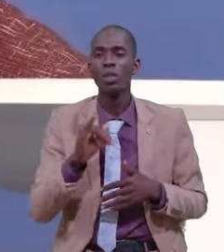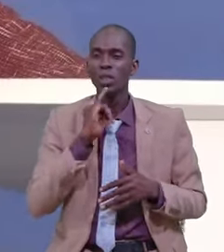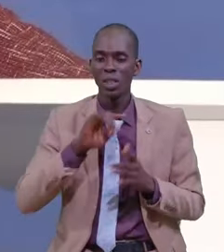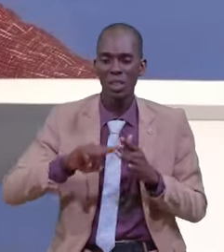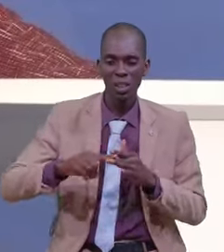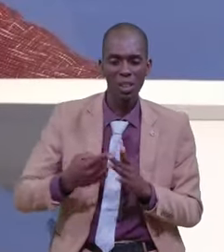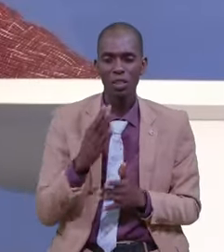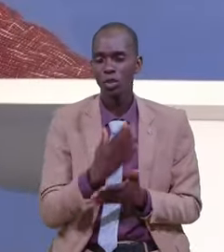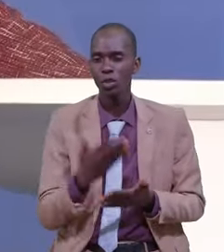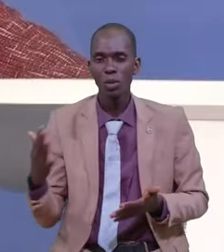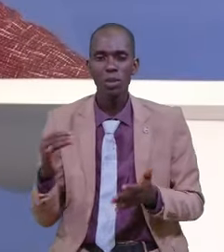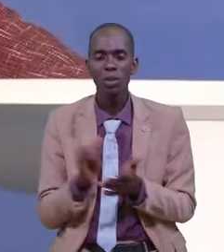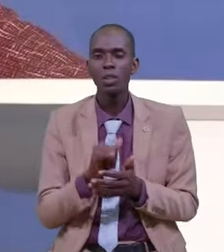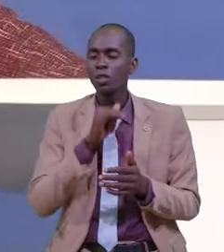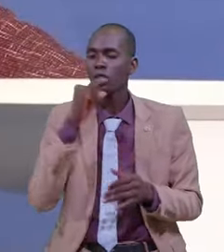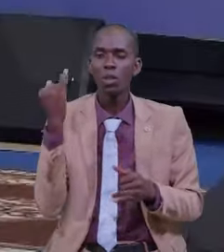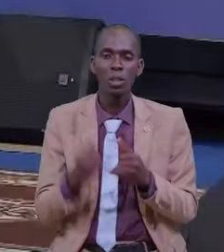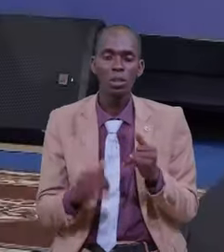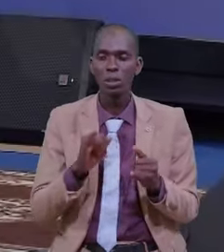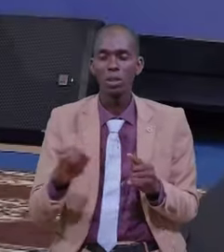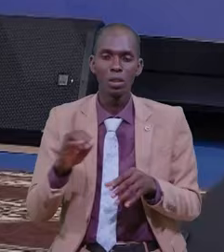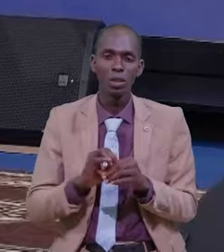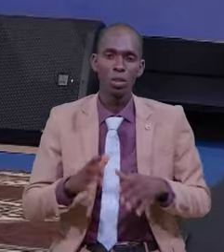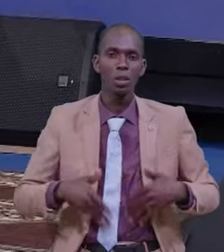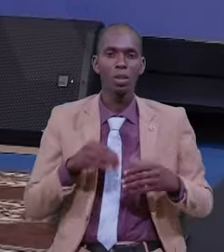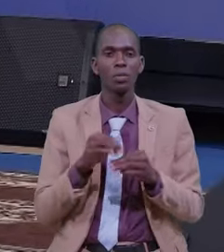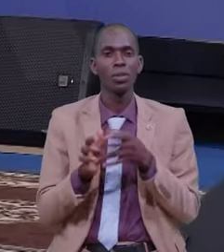for your life in Jesus' name.